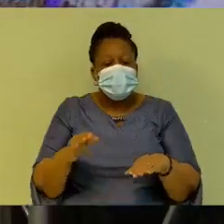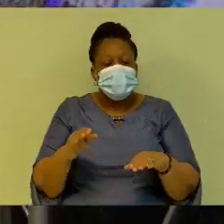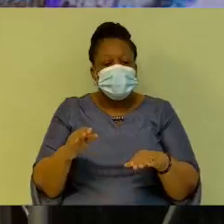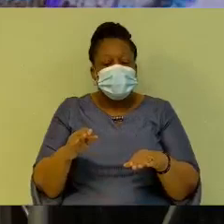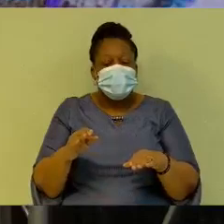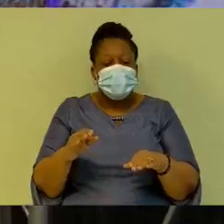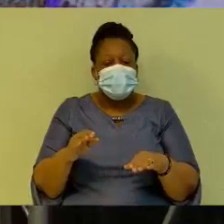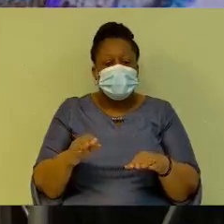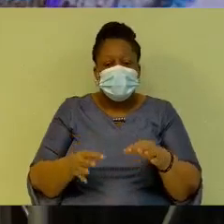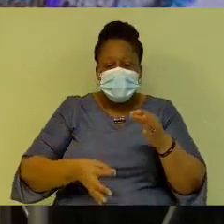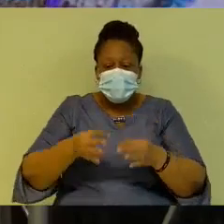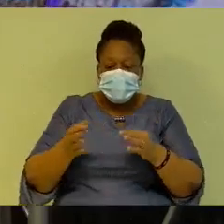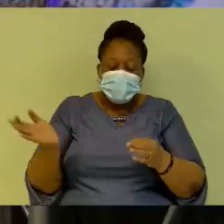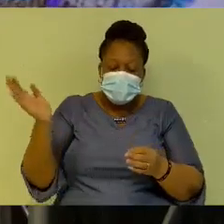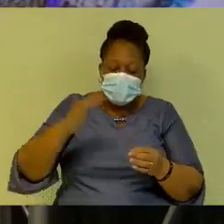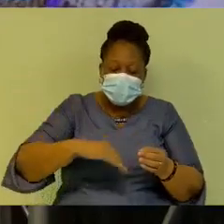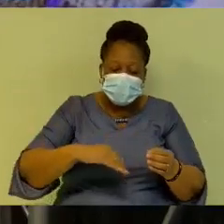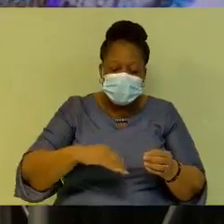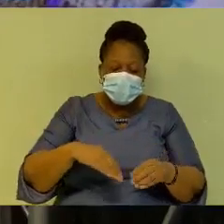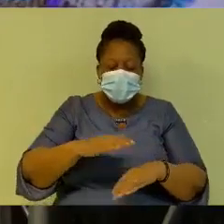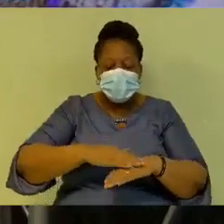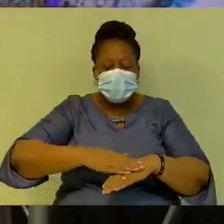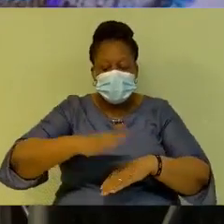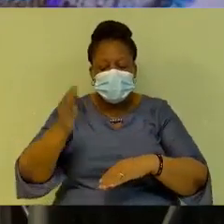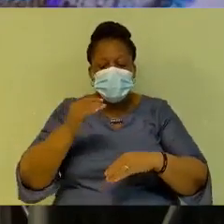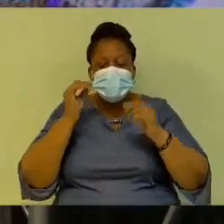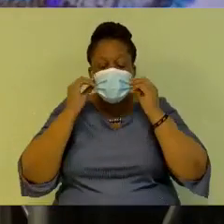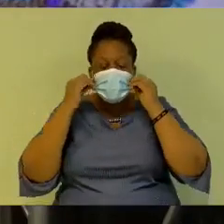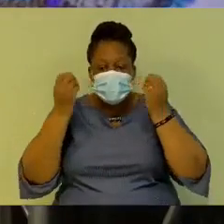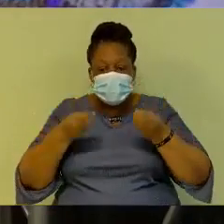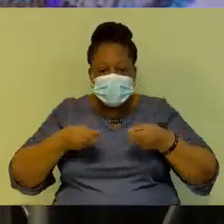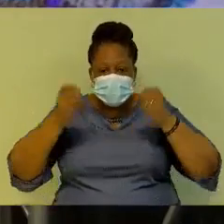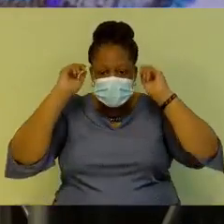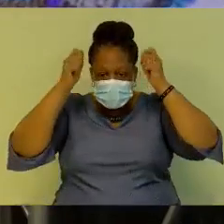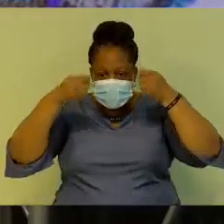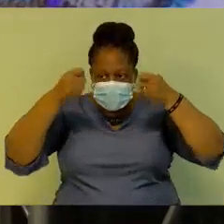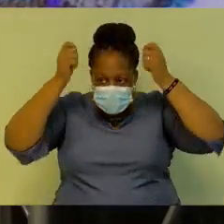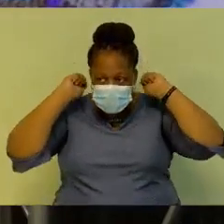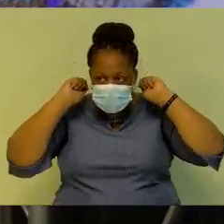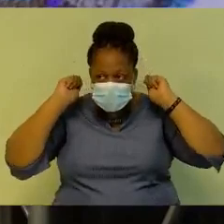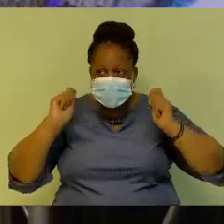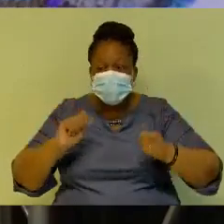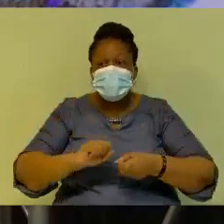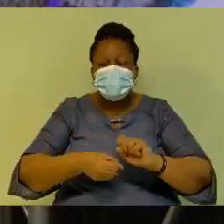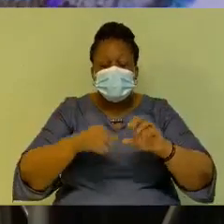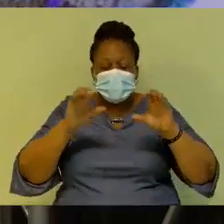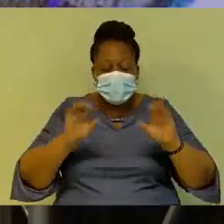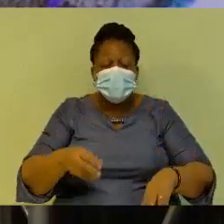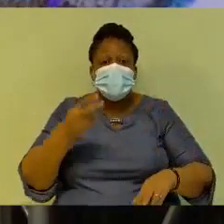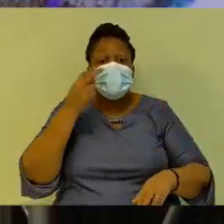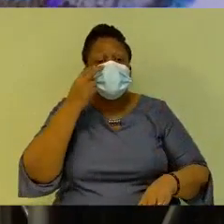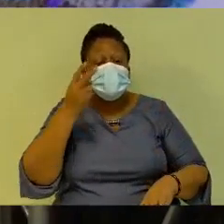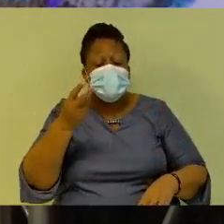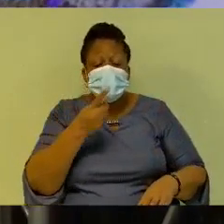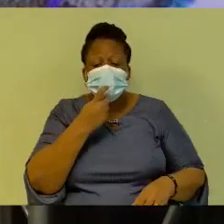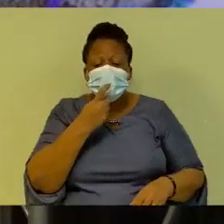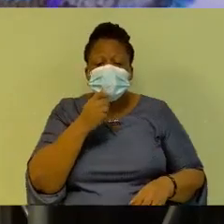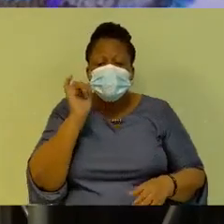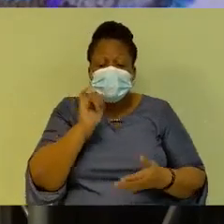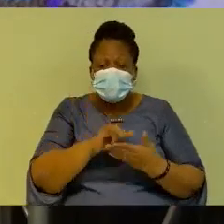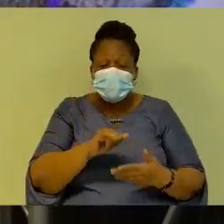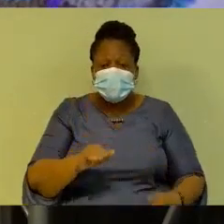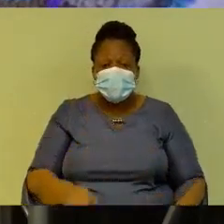masks temporarily so that your surveillance systems can capture their image, or requiring IDs when